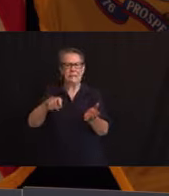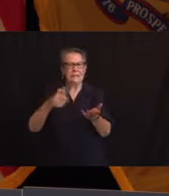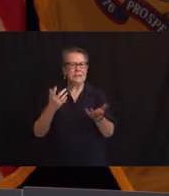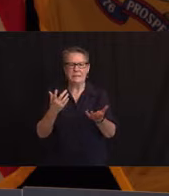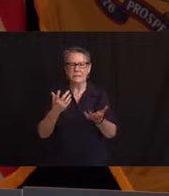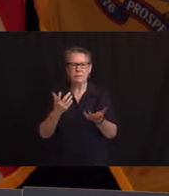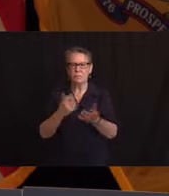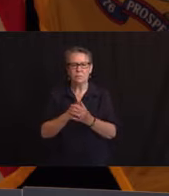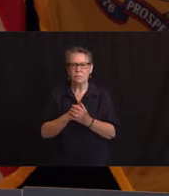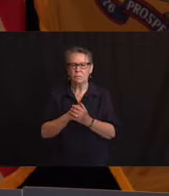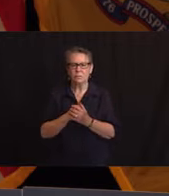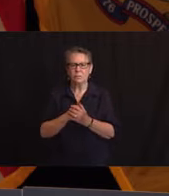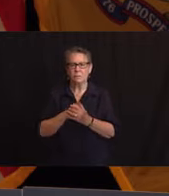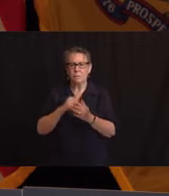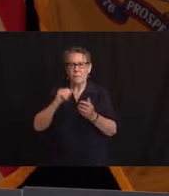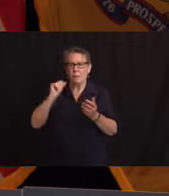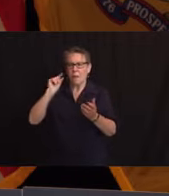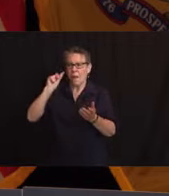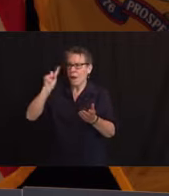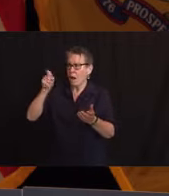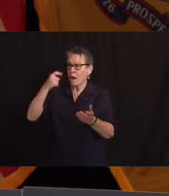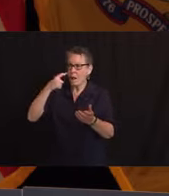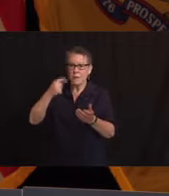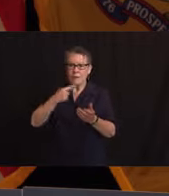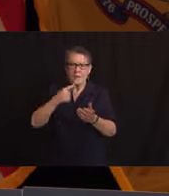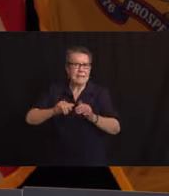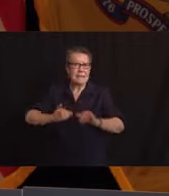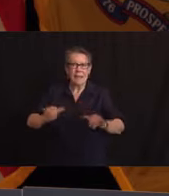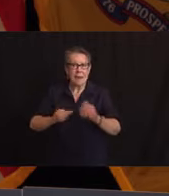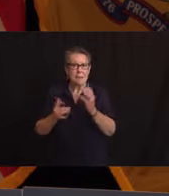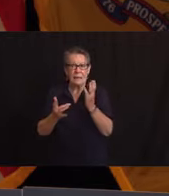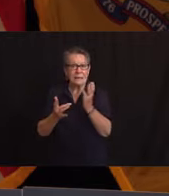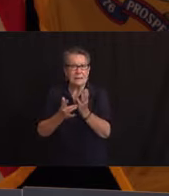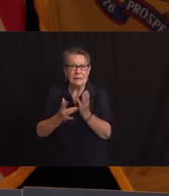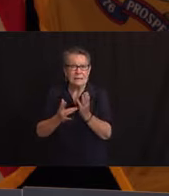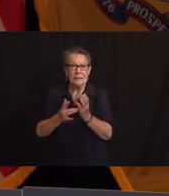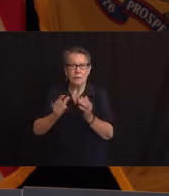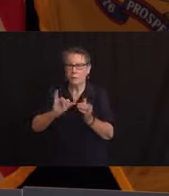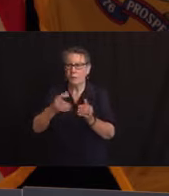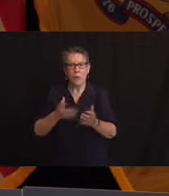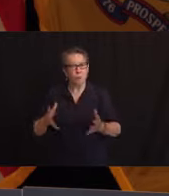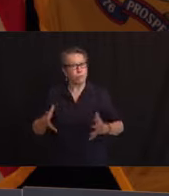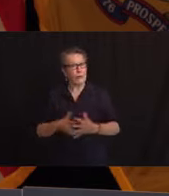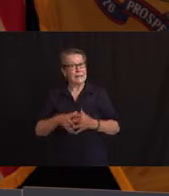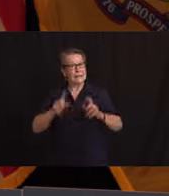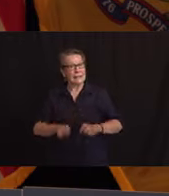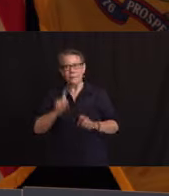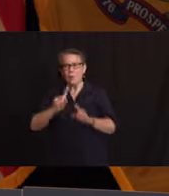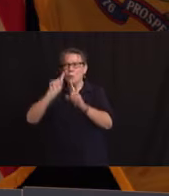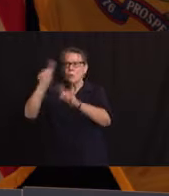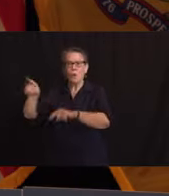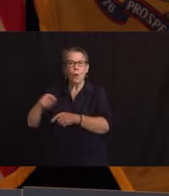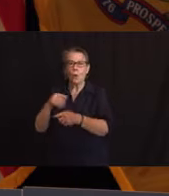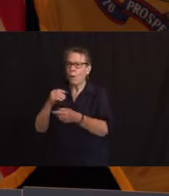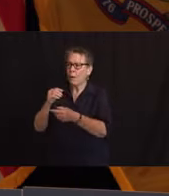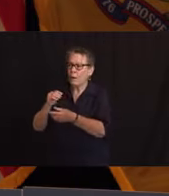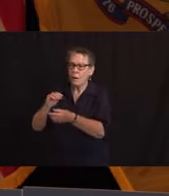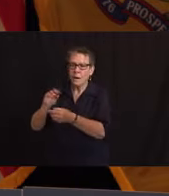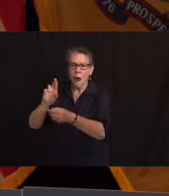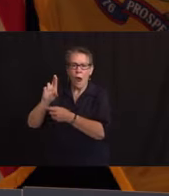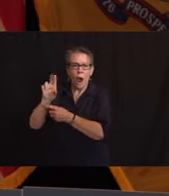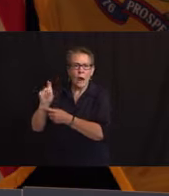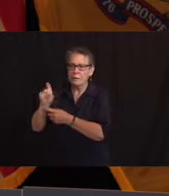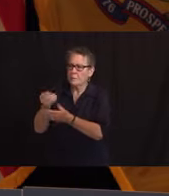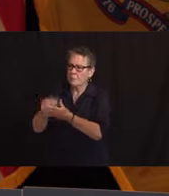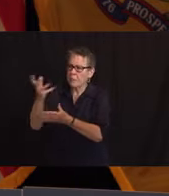as the governor said, it's the same technology as a pregnancy test, and it's also the same technology in the same antigen tests, which these are, that are